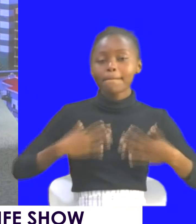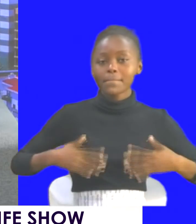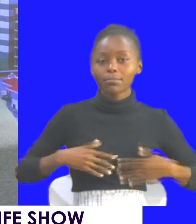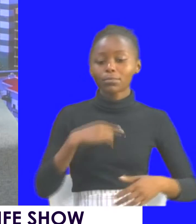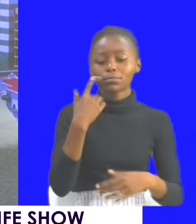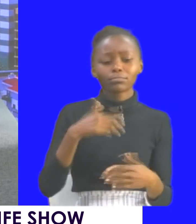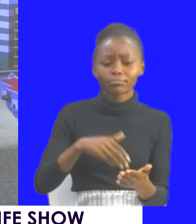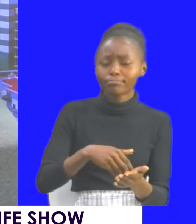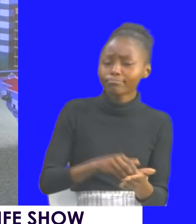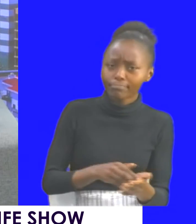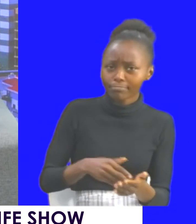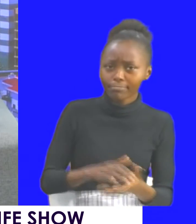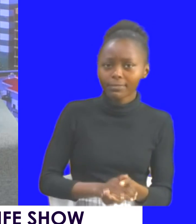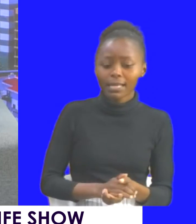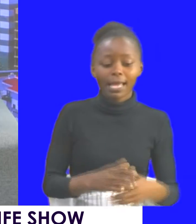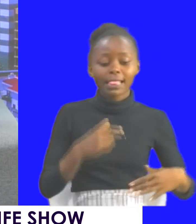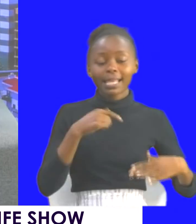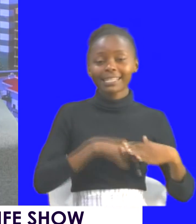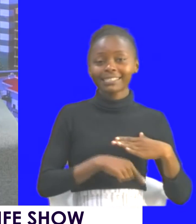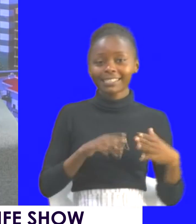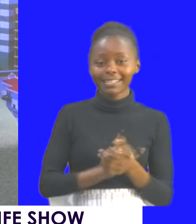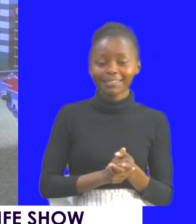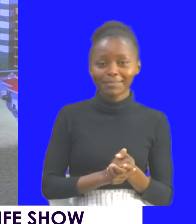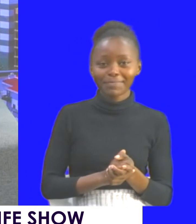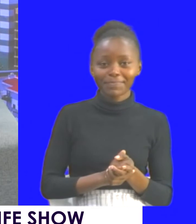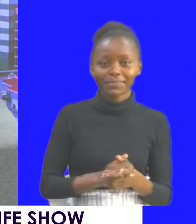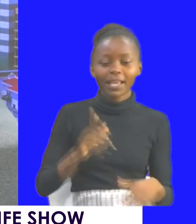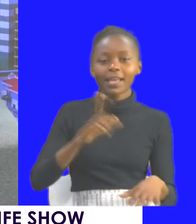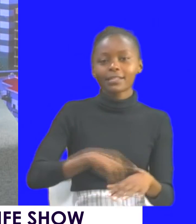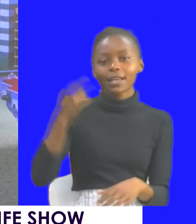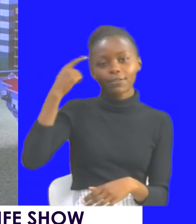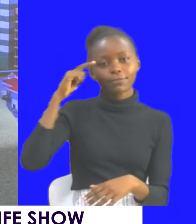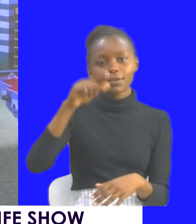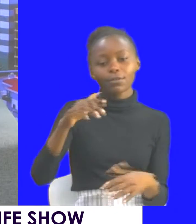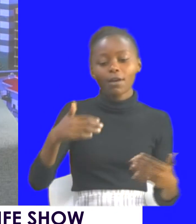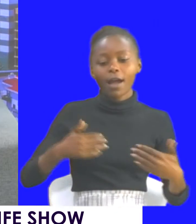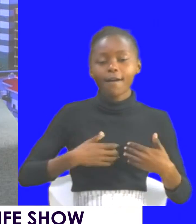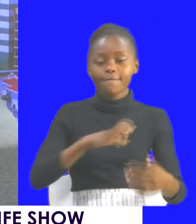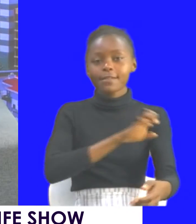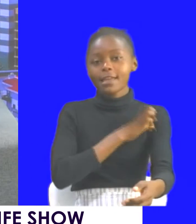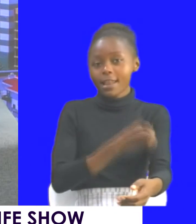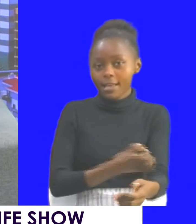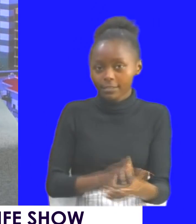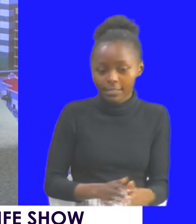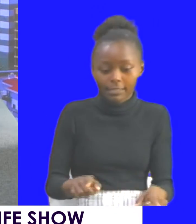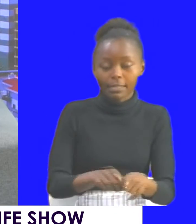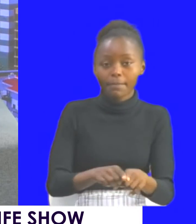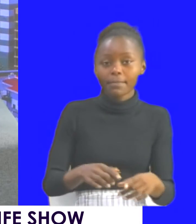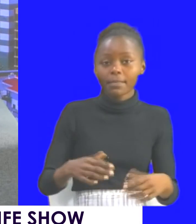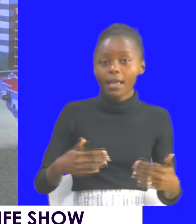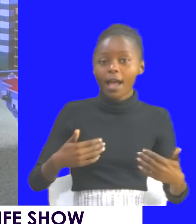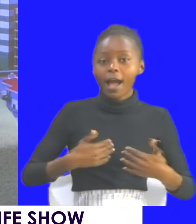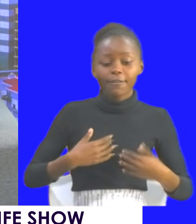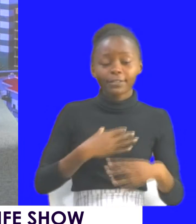who are feeling they are weak on the inside. It is time for you to energize. It is time for you to gather courage and